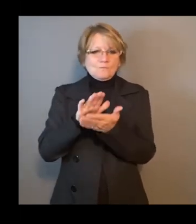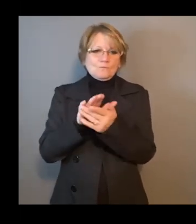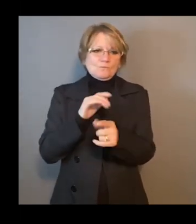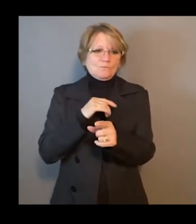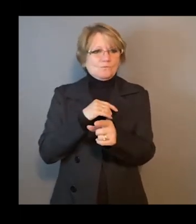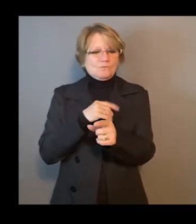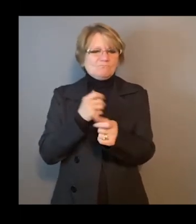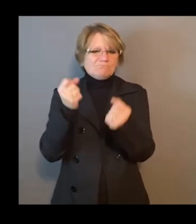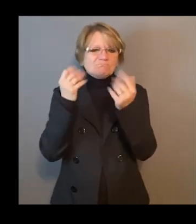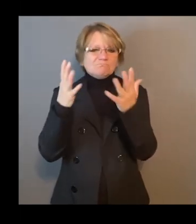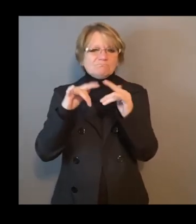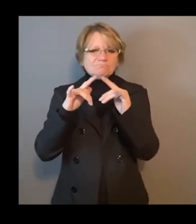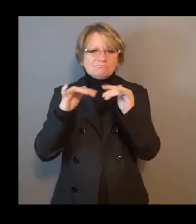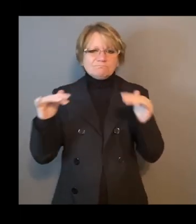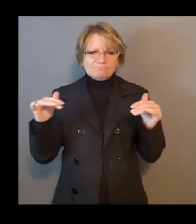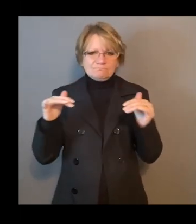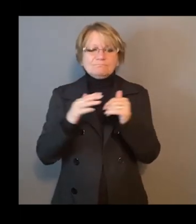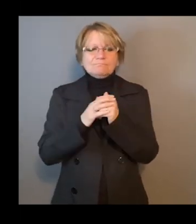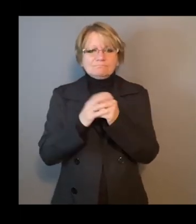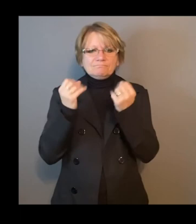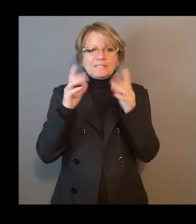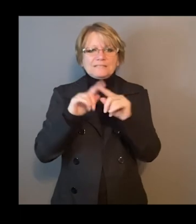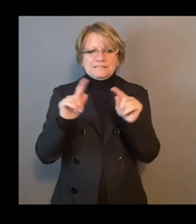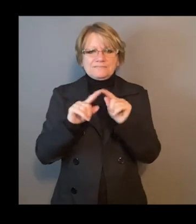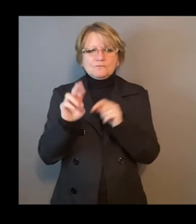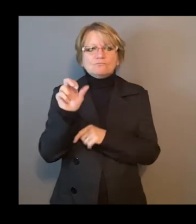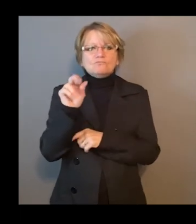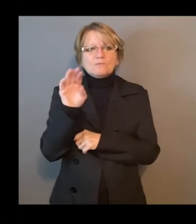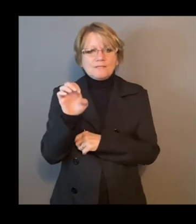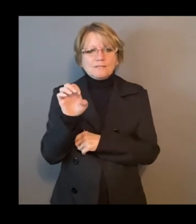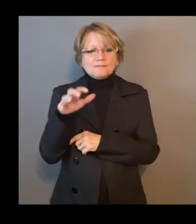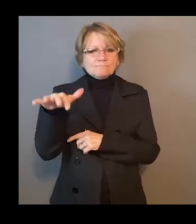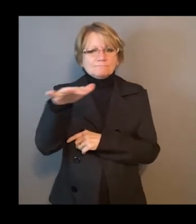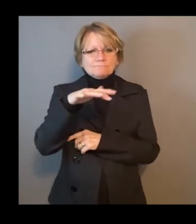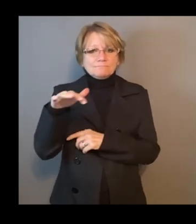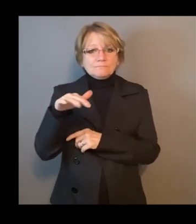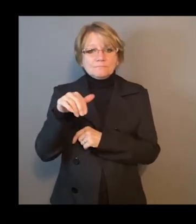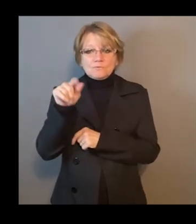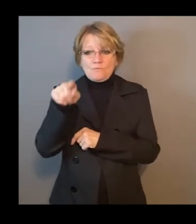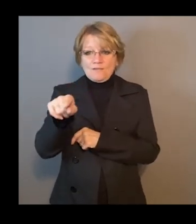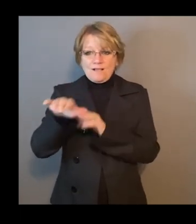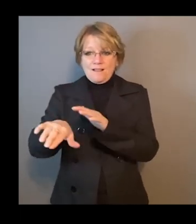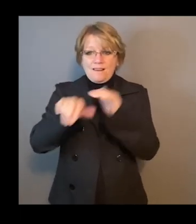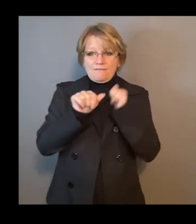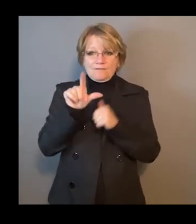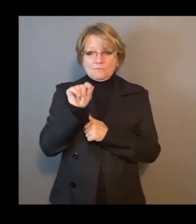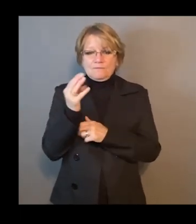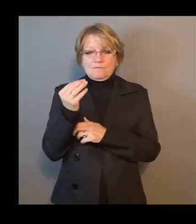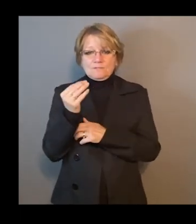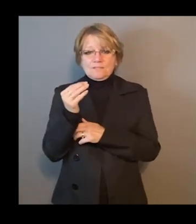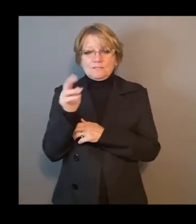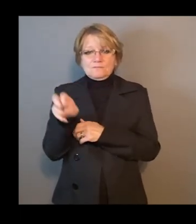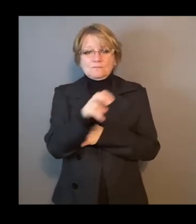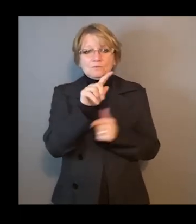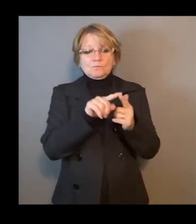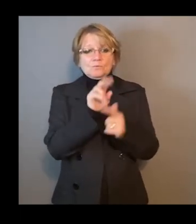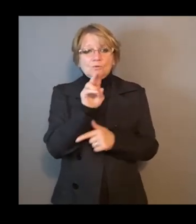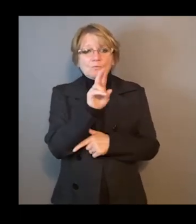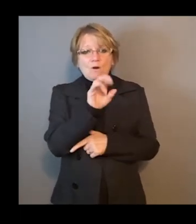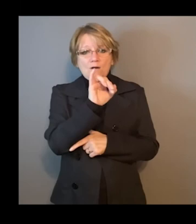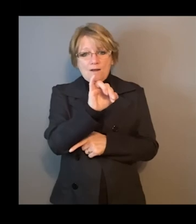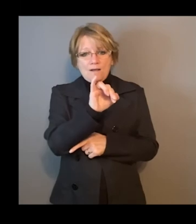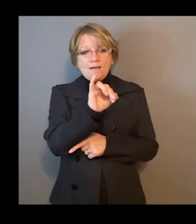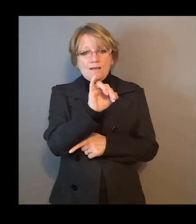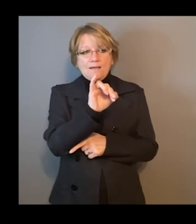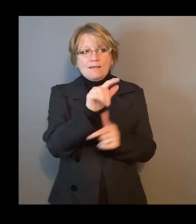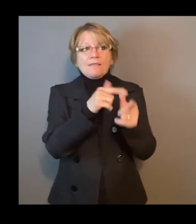it was like multi-race, like there was like plenty different races in there. So it was like when I left Mount Pleasant in 2014, I went to URI